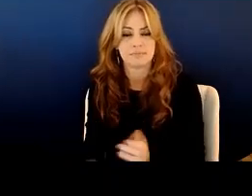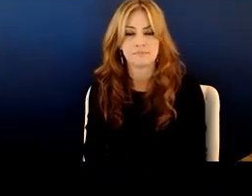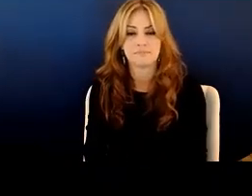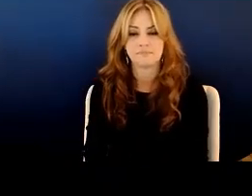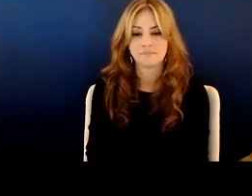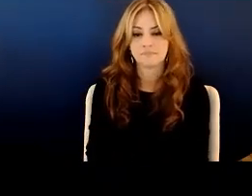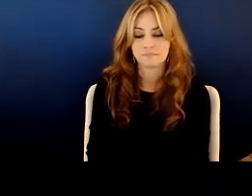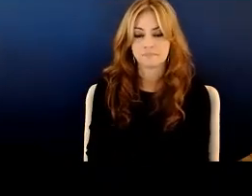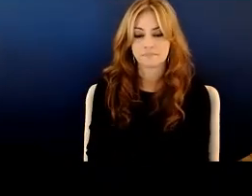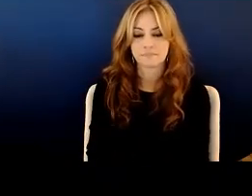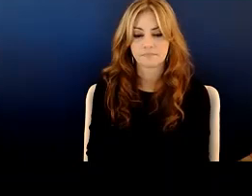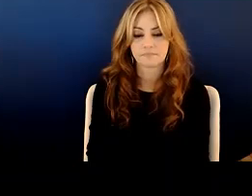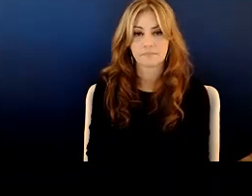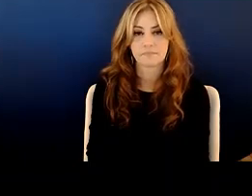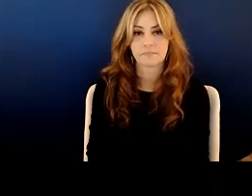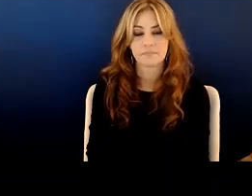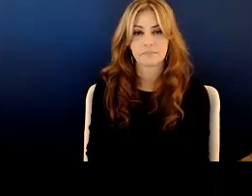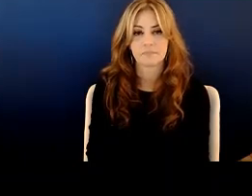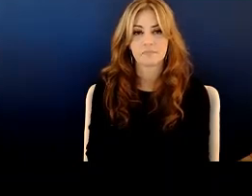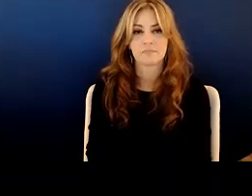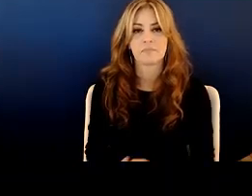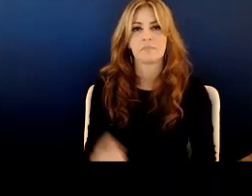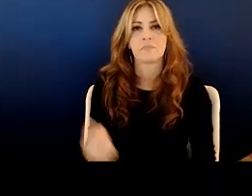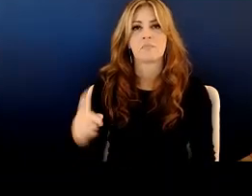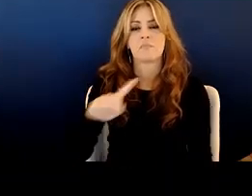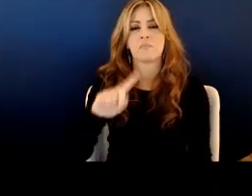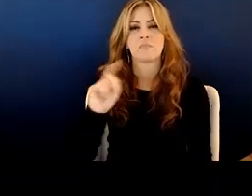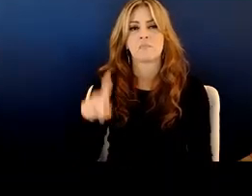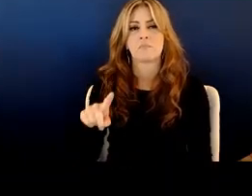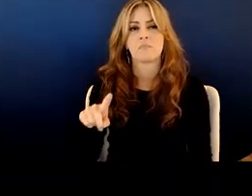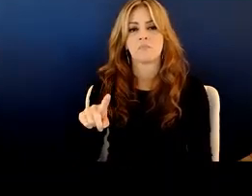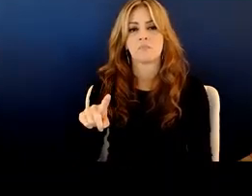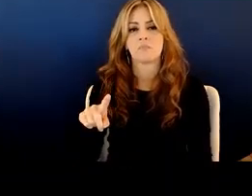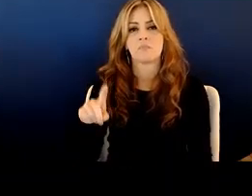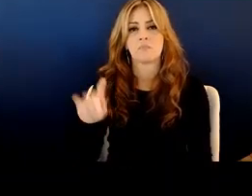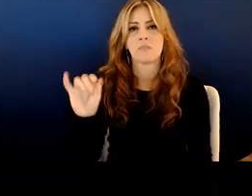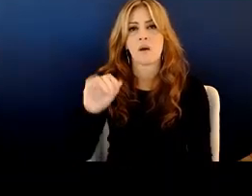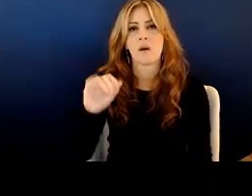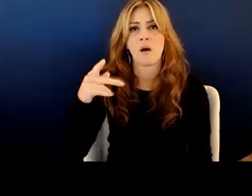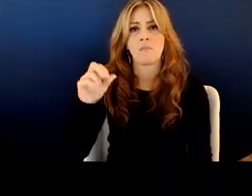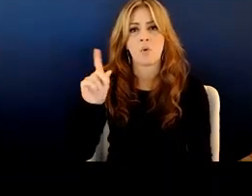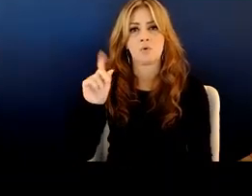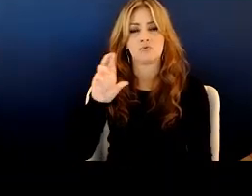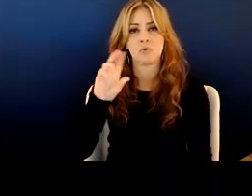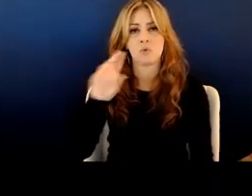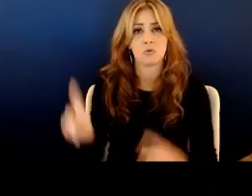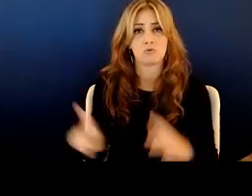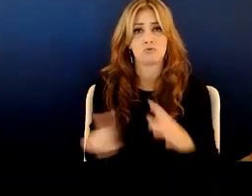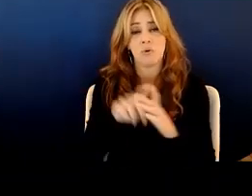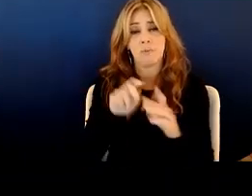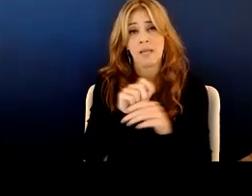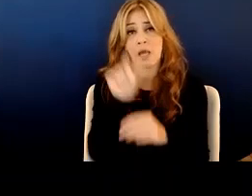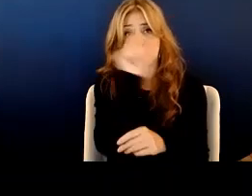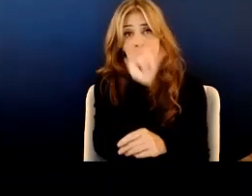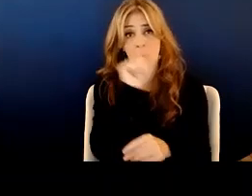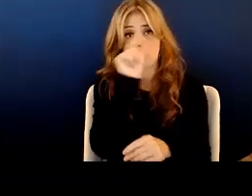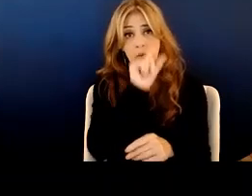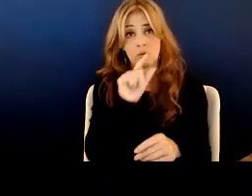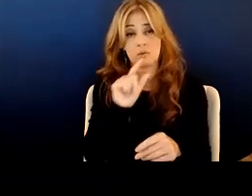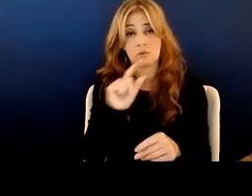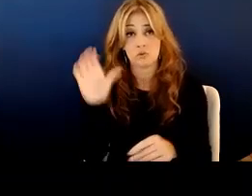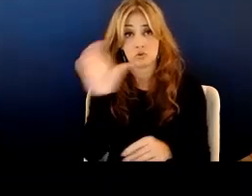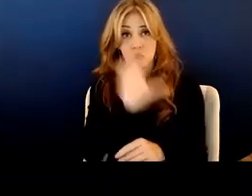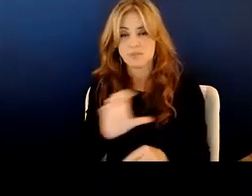Okay, we have a question about whether iPosters come up in Google searches. No, they